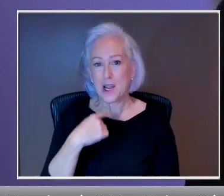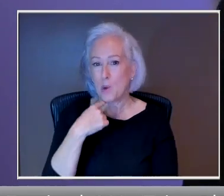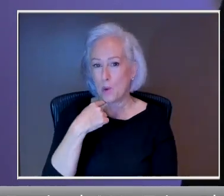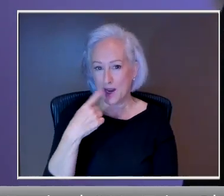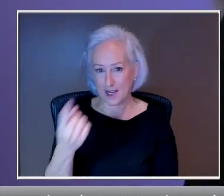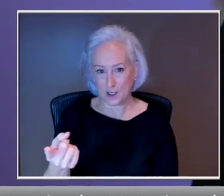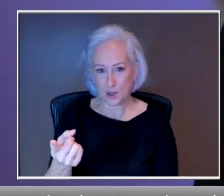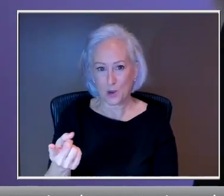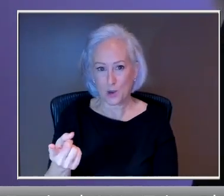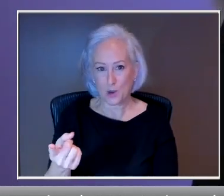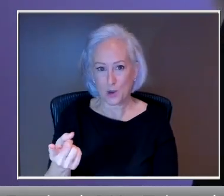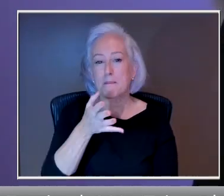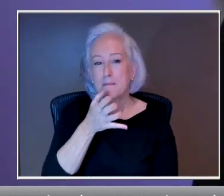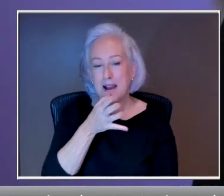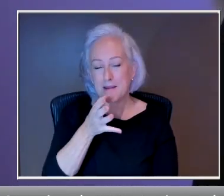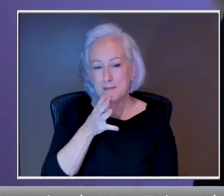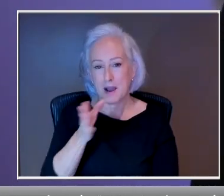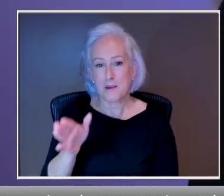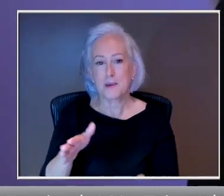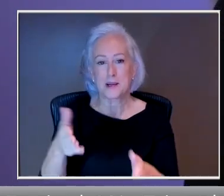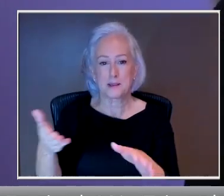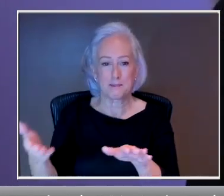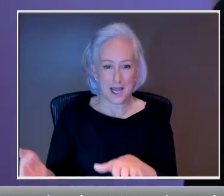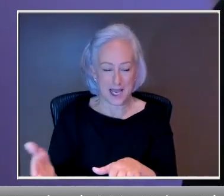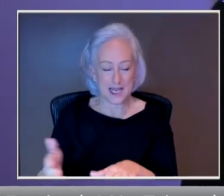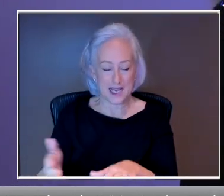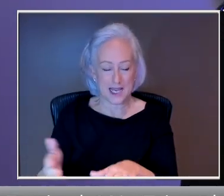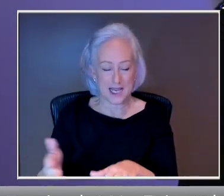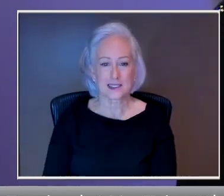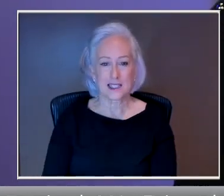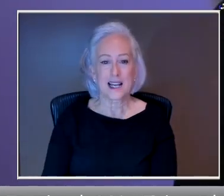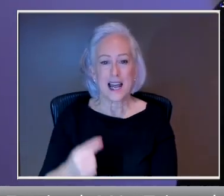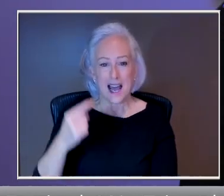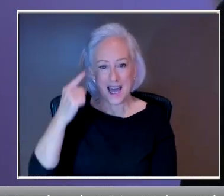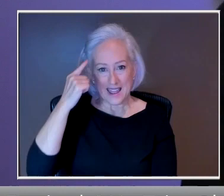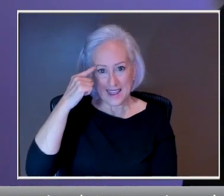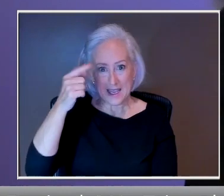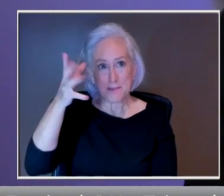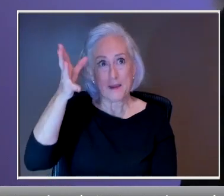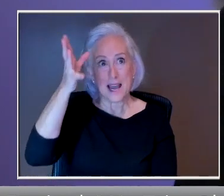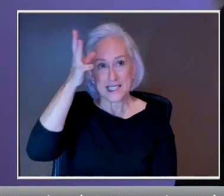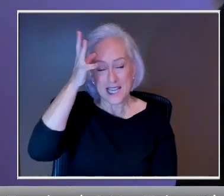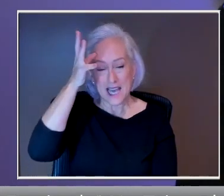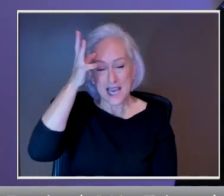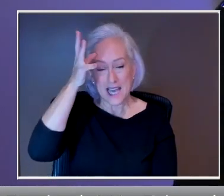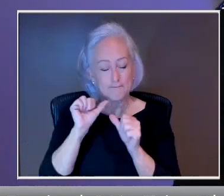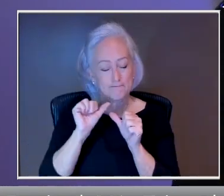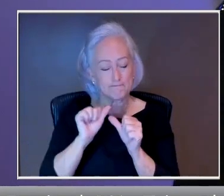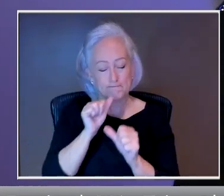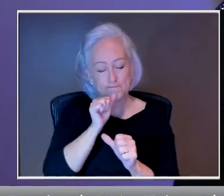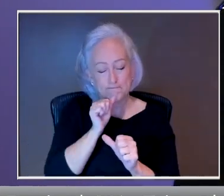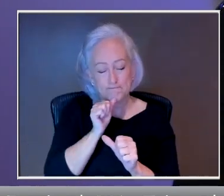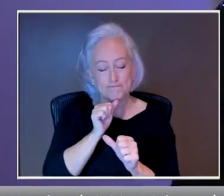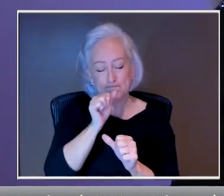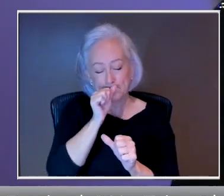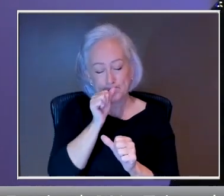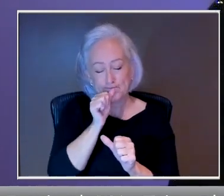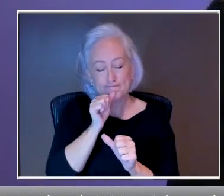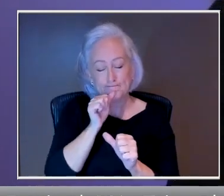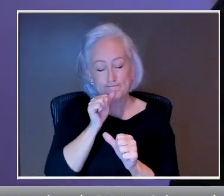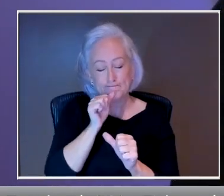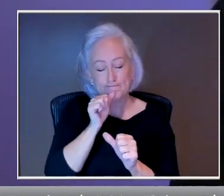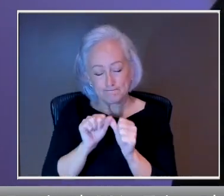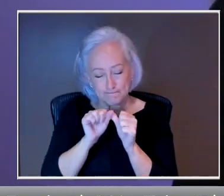passed, I think it was, my dad held on for so long. He fought for so long against his cancer.